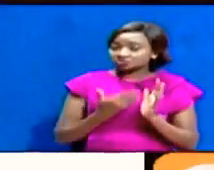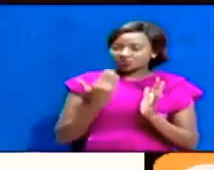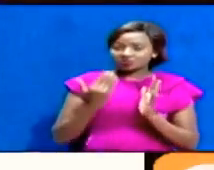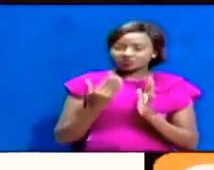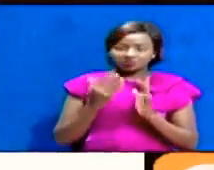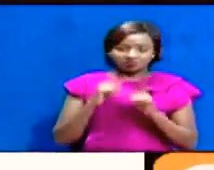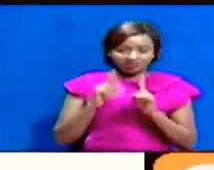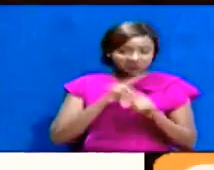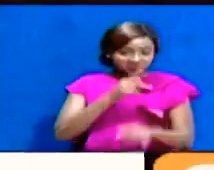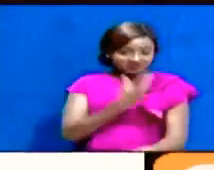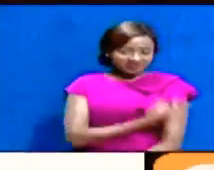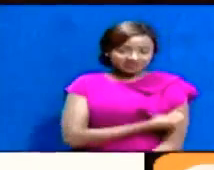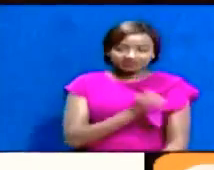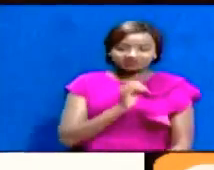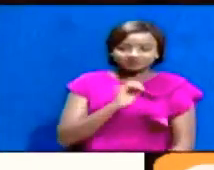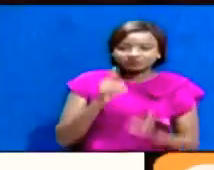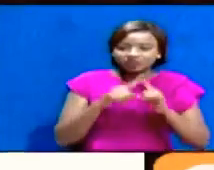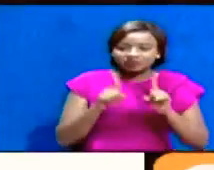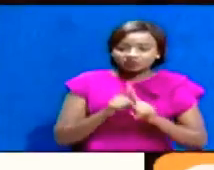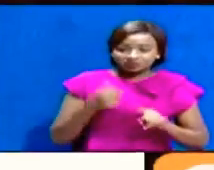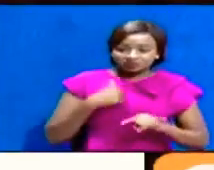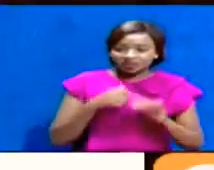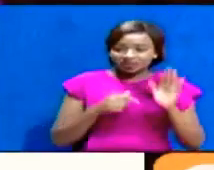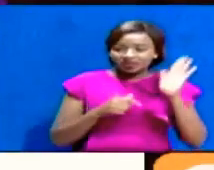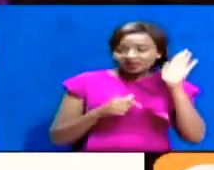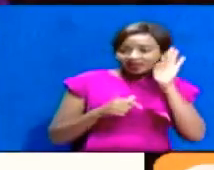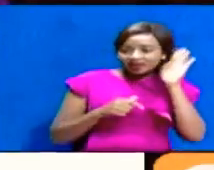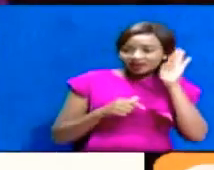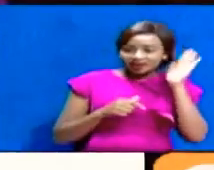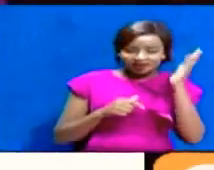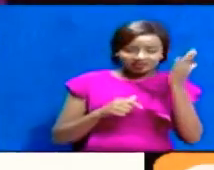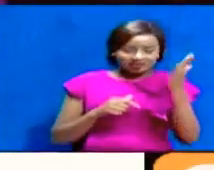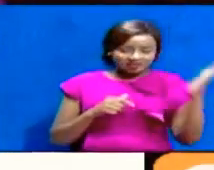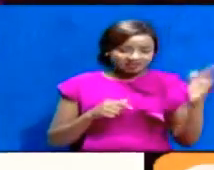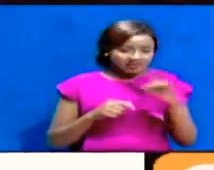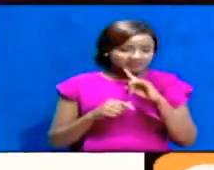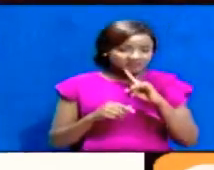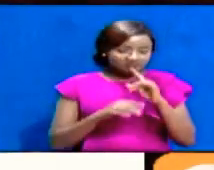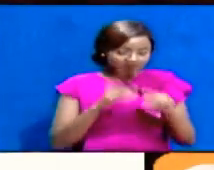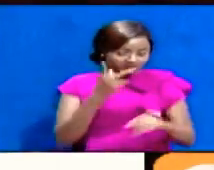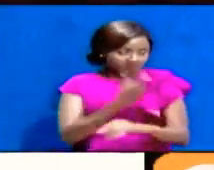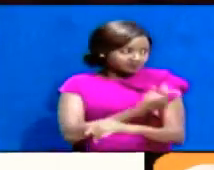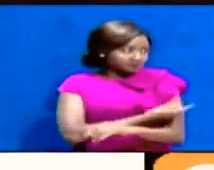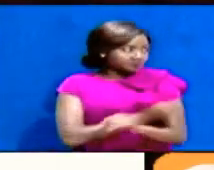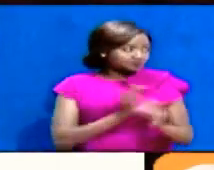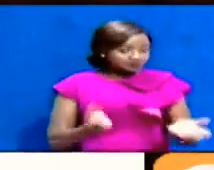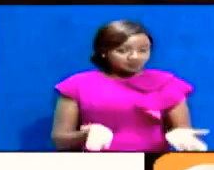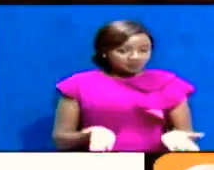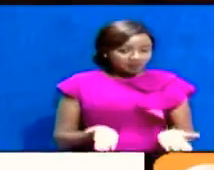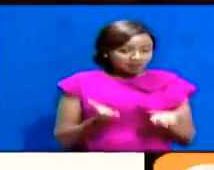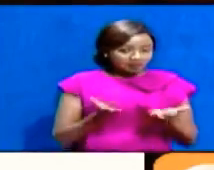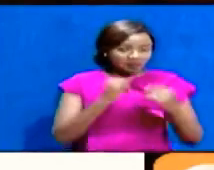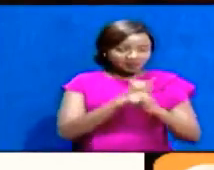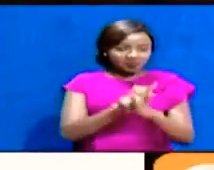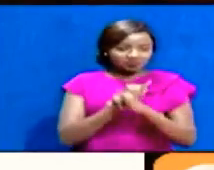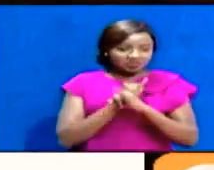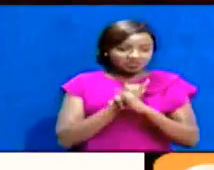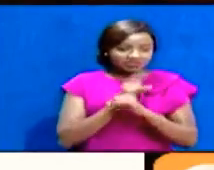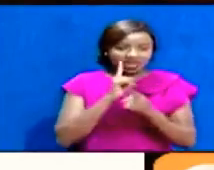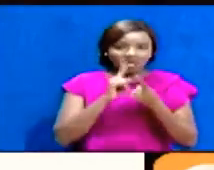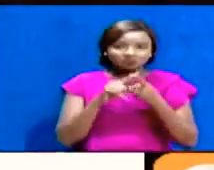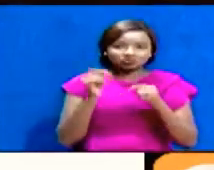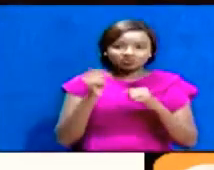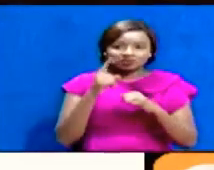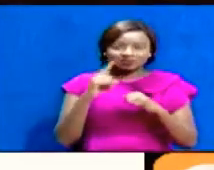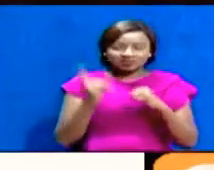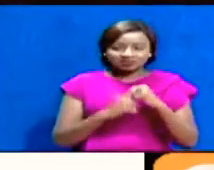I'm hearing, though, is that the vaccine provides a level of immunity up to about 6 months. But nobody, I